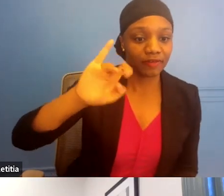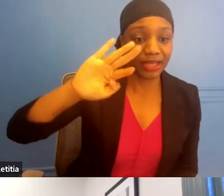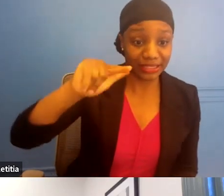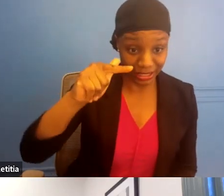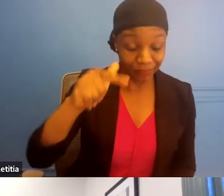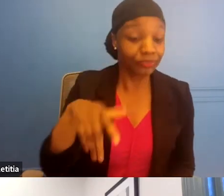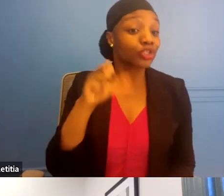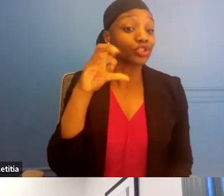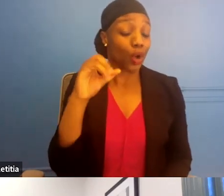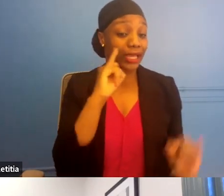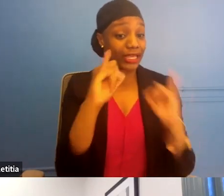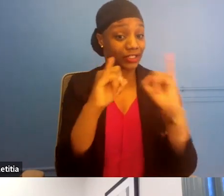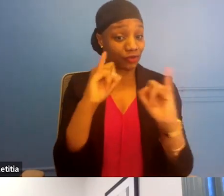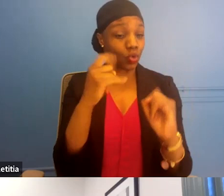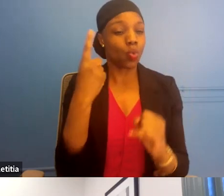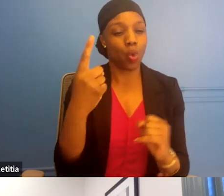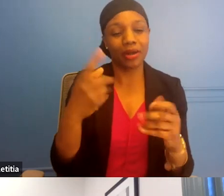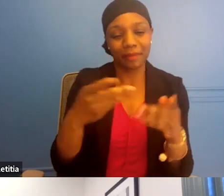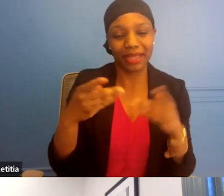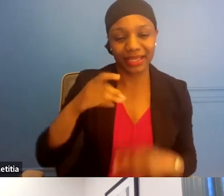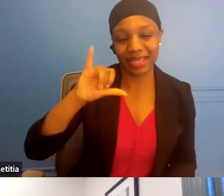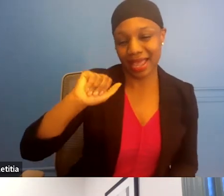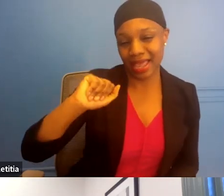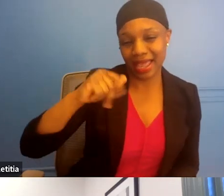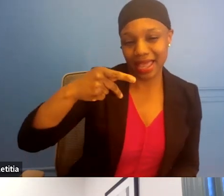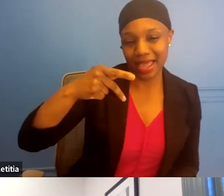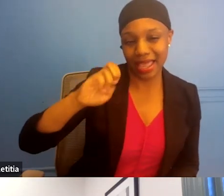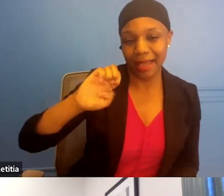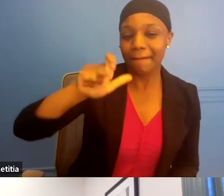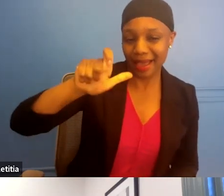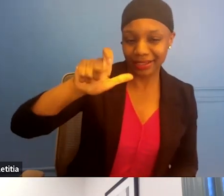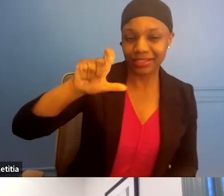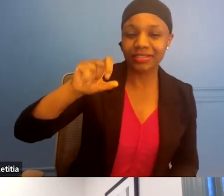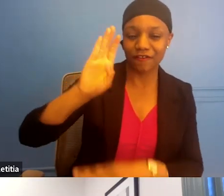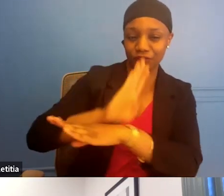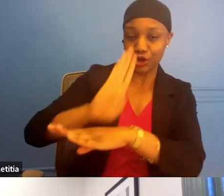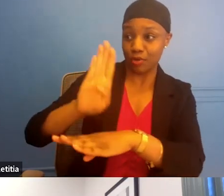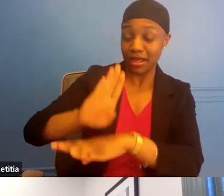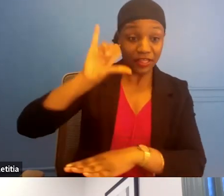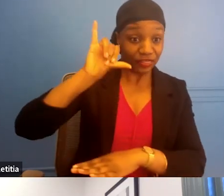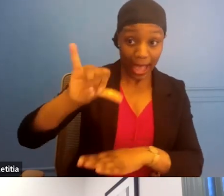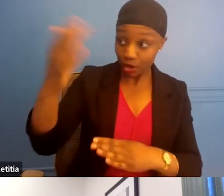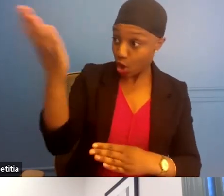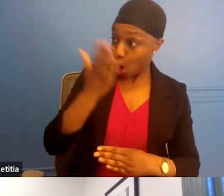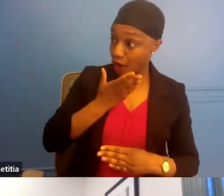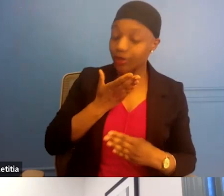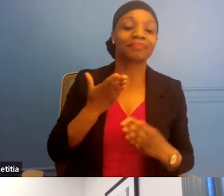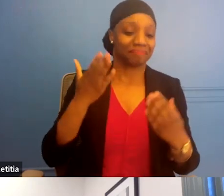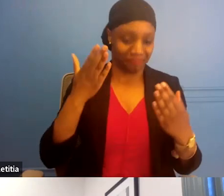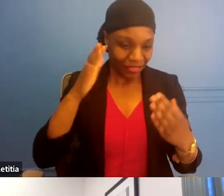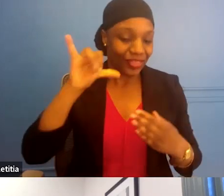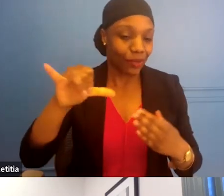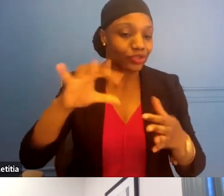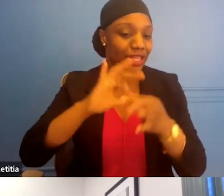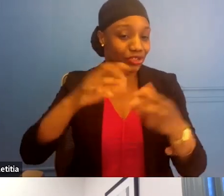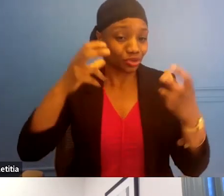interviewing at a firm called Apex Partners at the time. And that really was my introduction to the world of investing. I had the opportunity at the